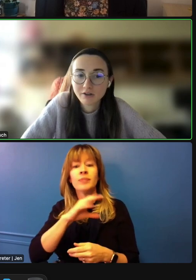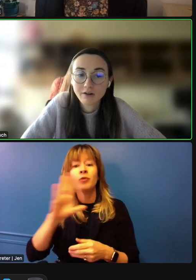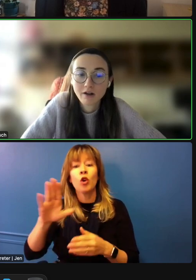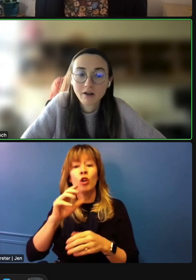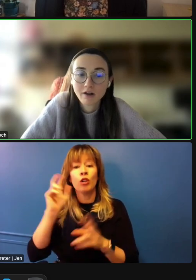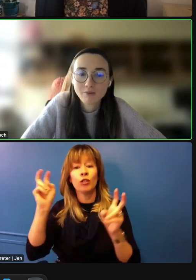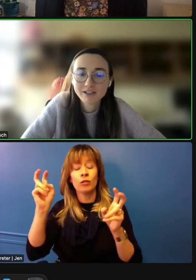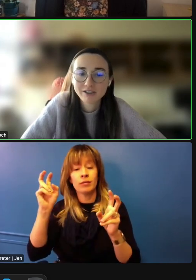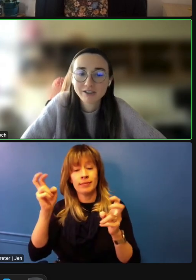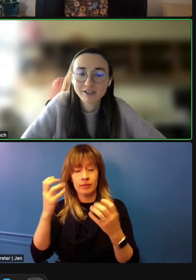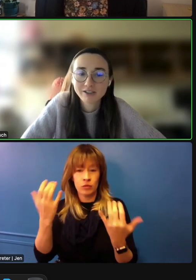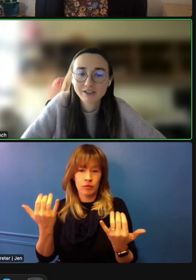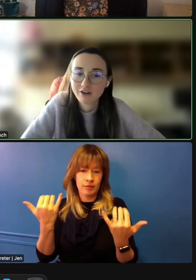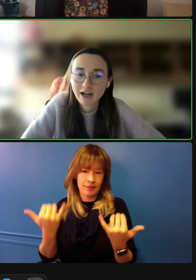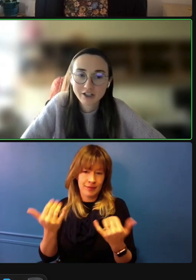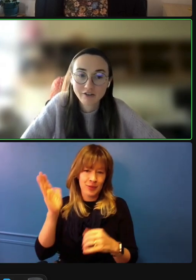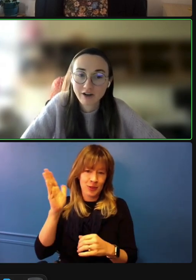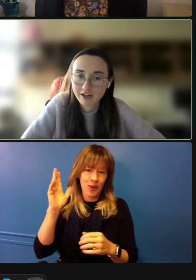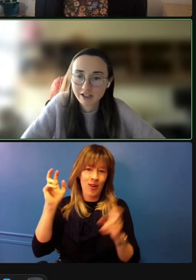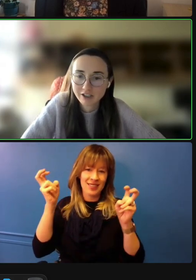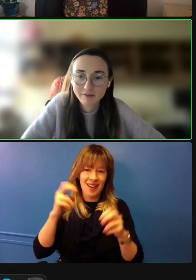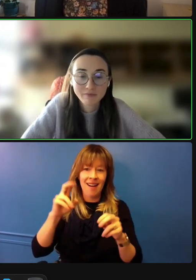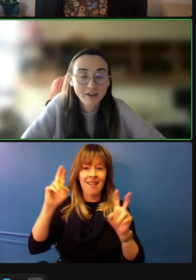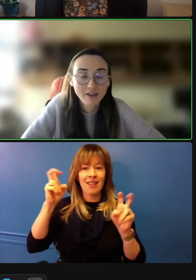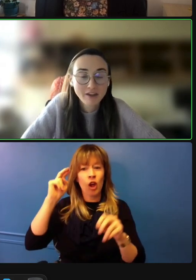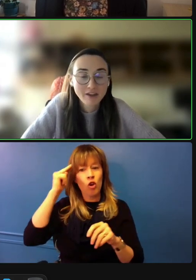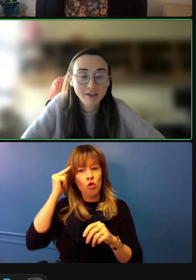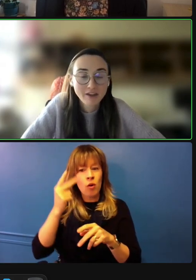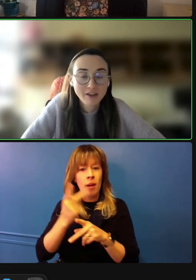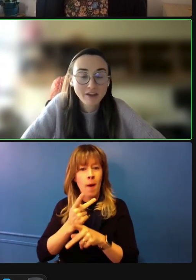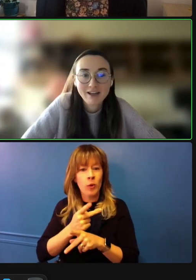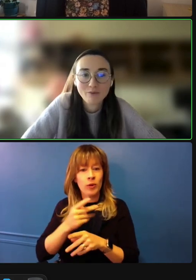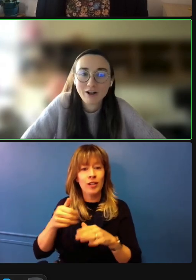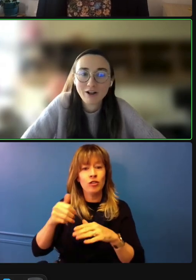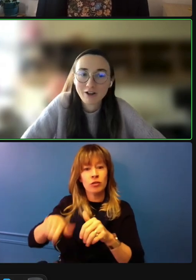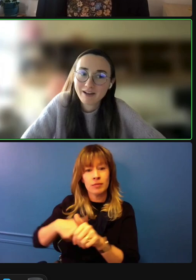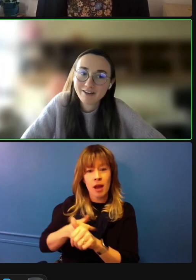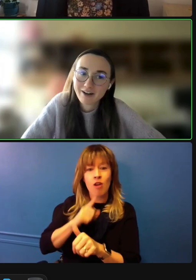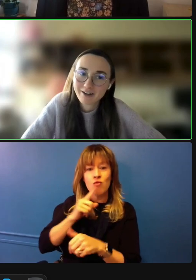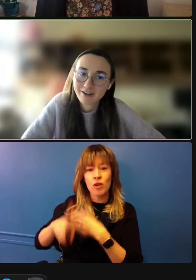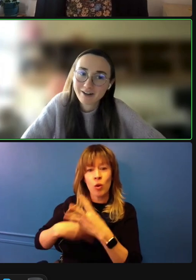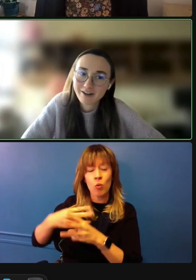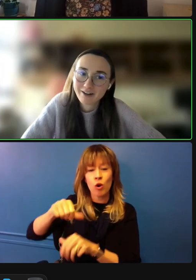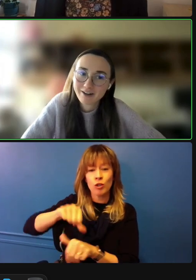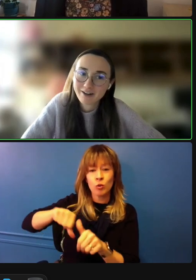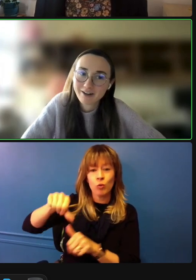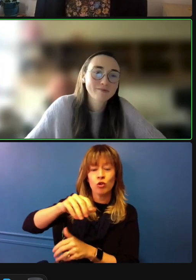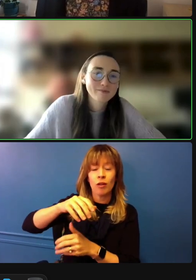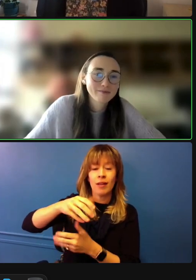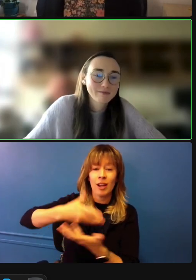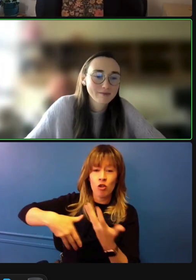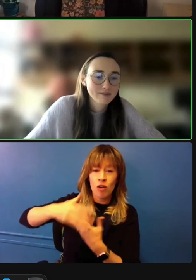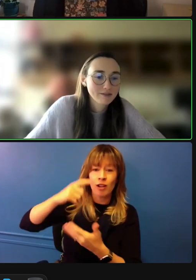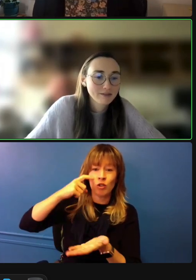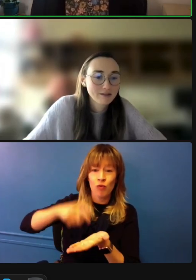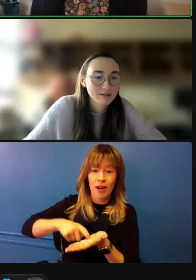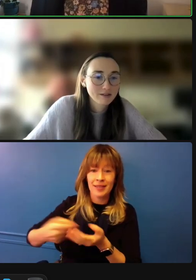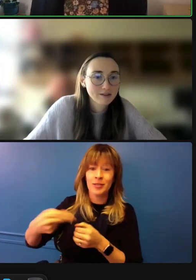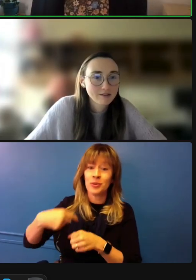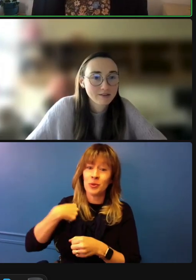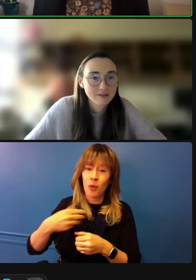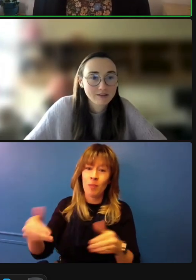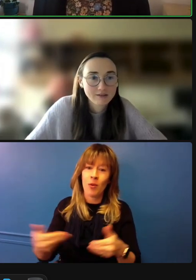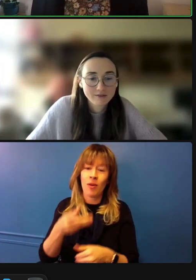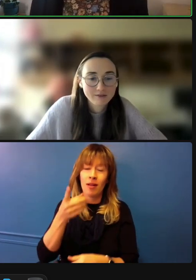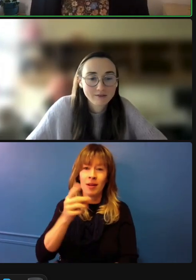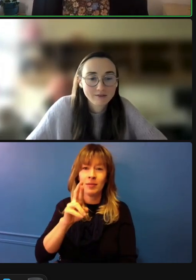Underlying Human Social Interaction Recognition. And please join me in welcoming Dr. Isik. Thank you